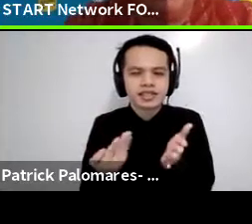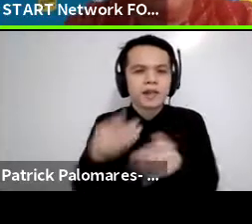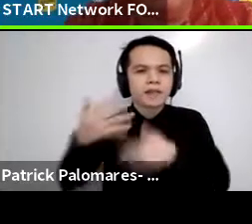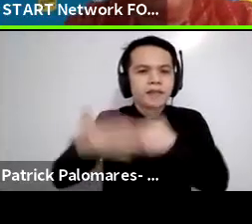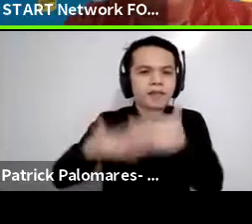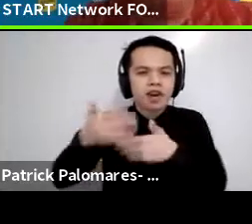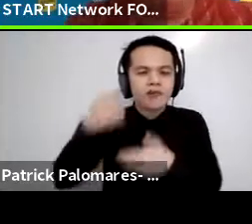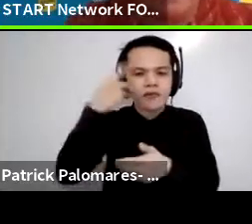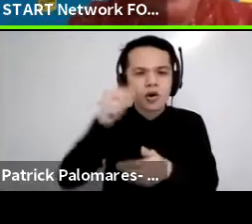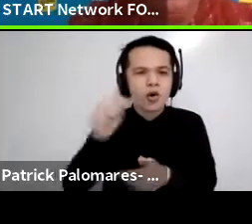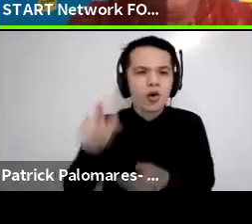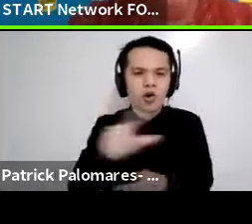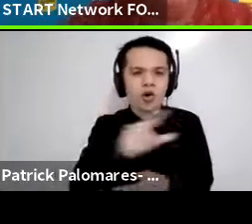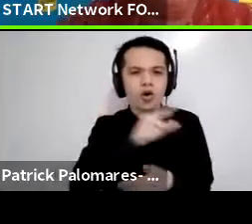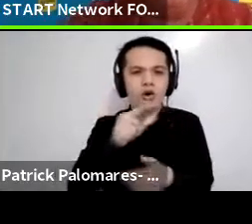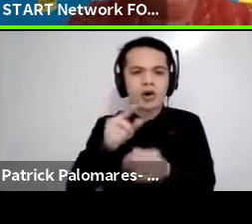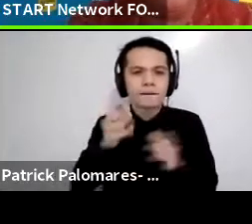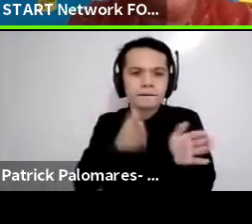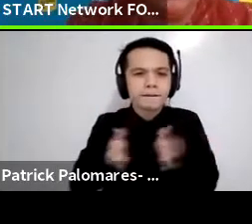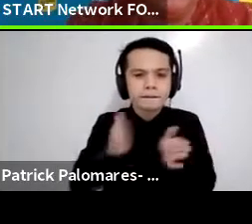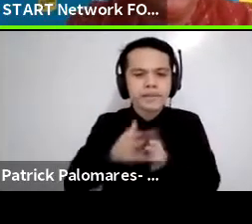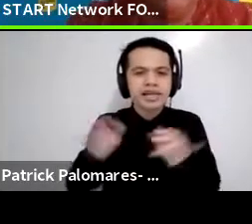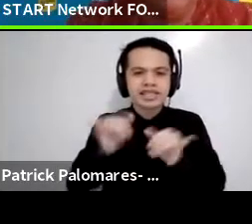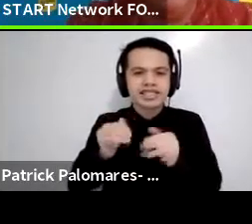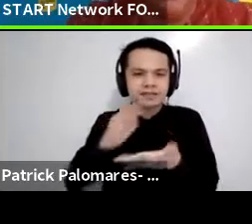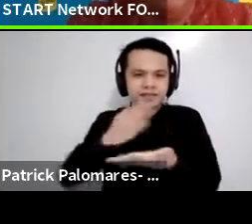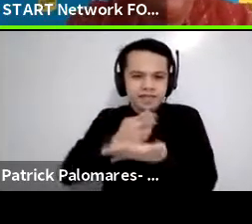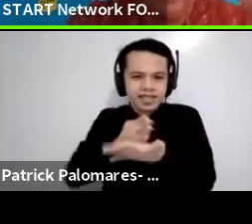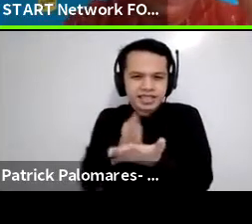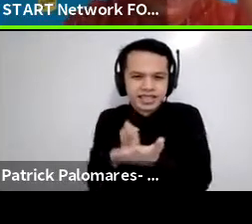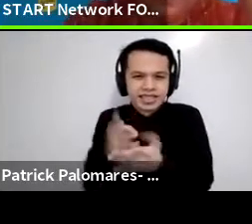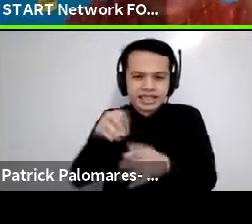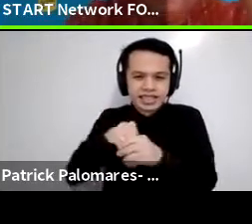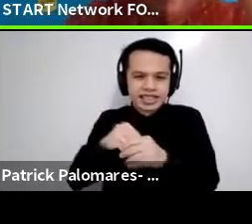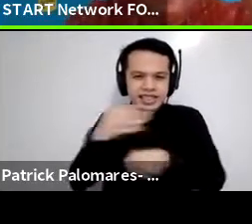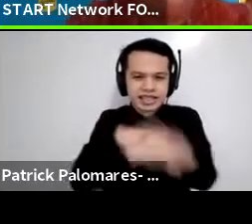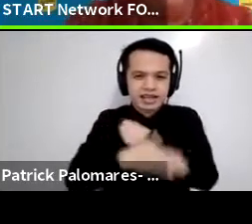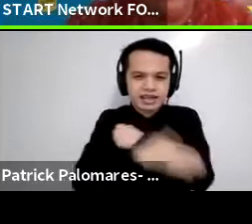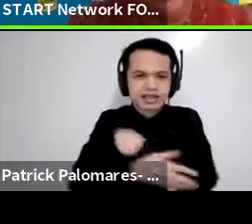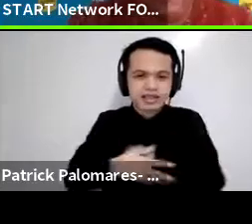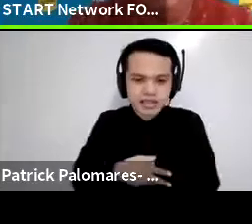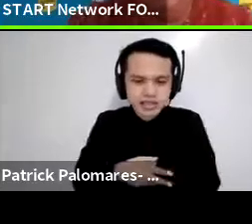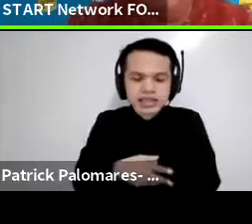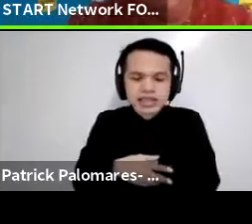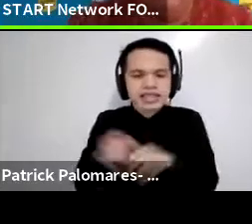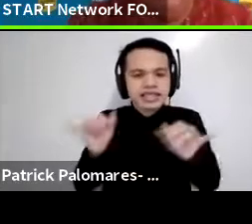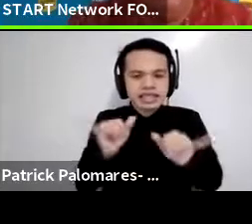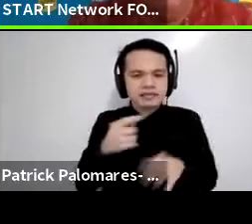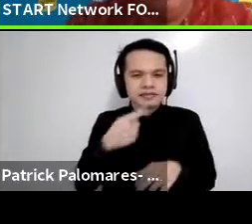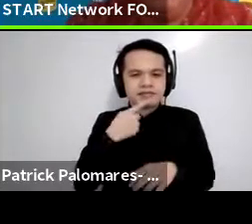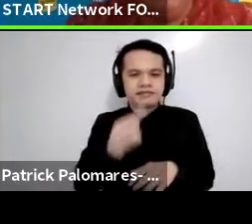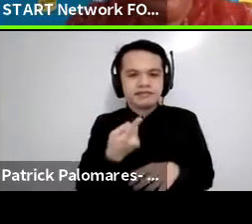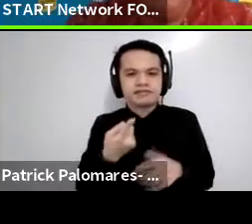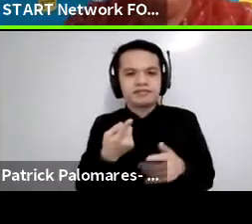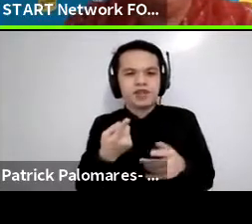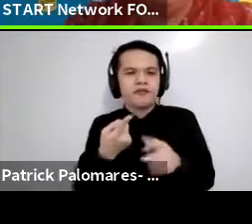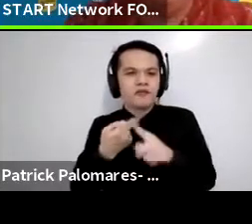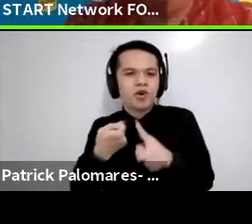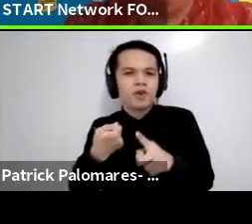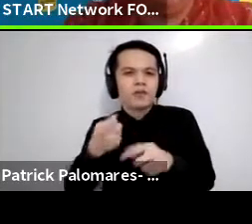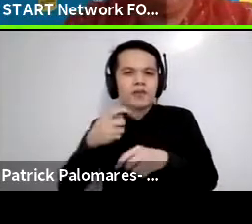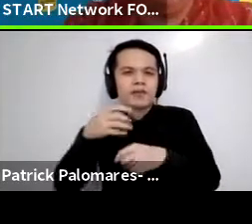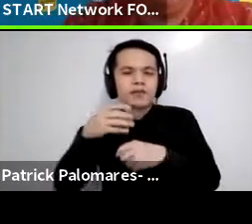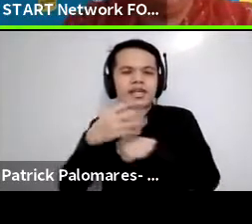process for all our planning, you know, and budgeting in the country. And having said that, you know, from